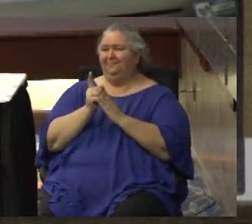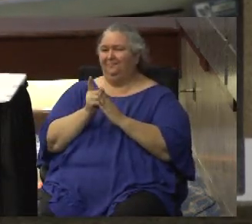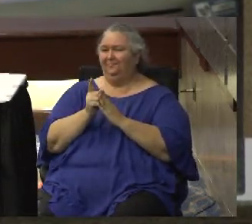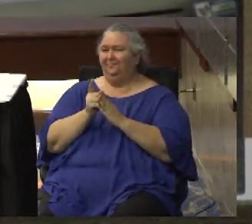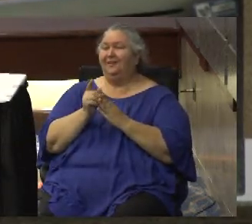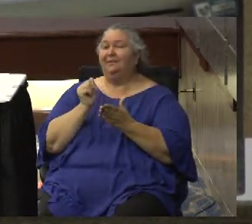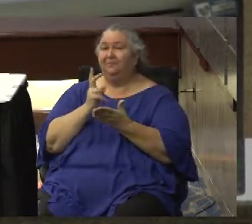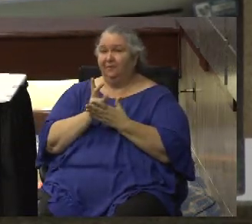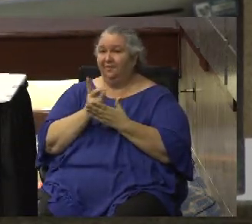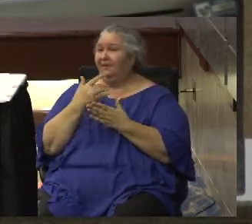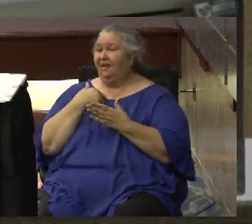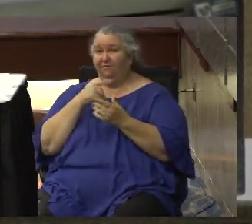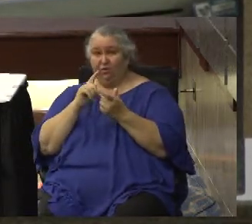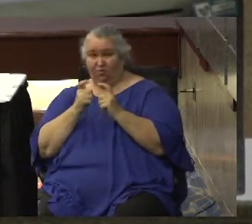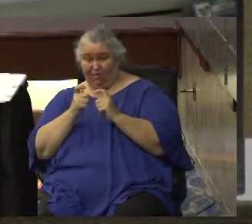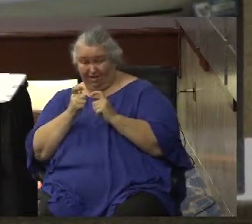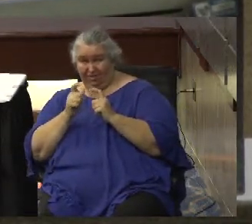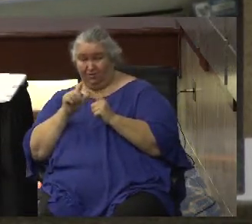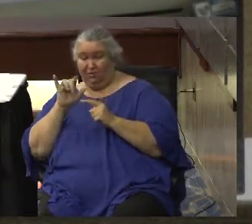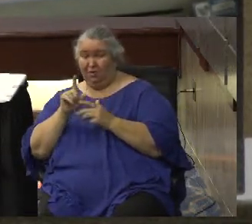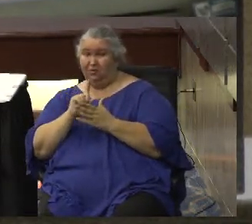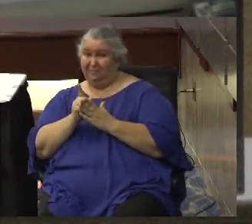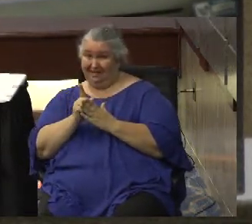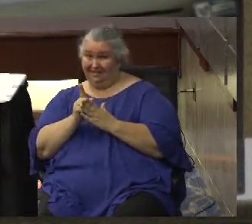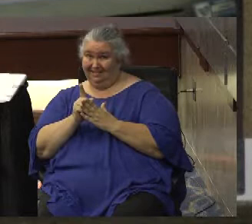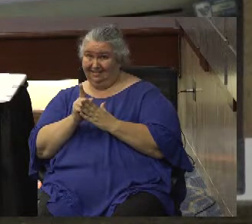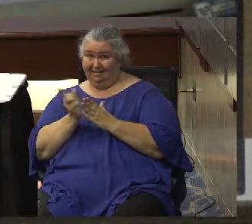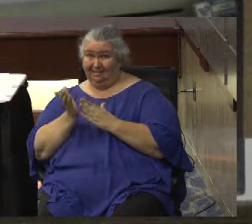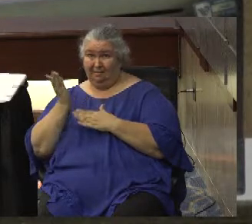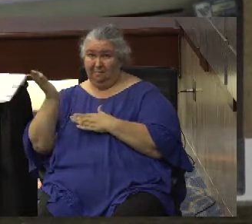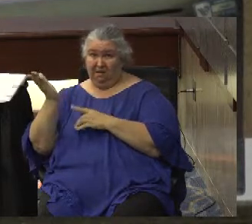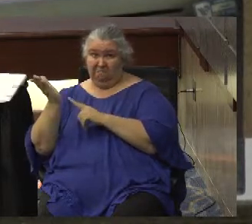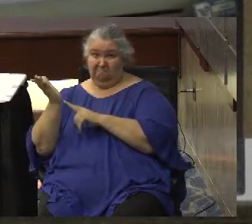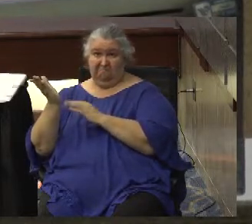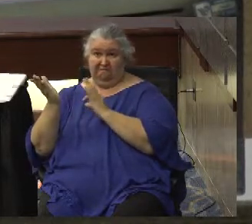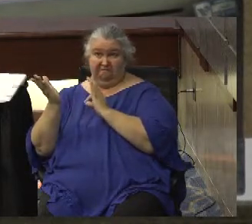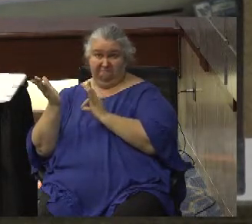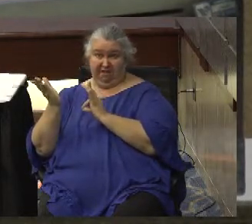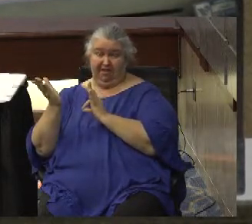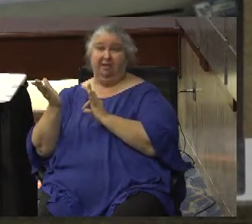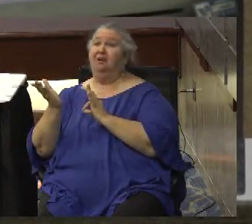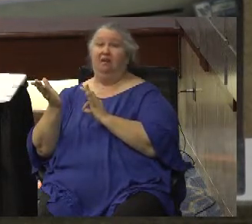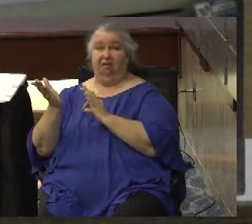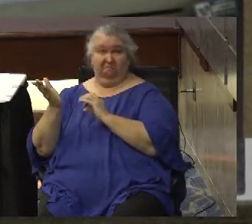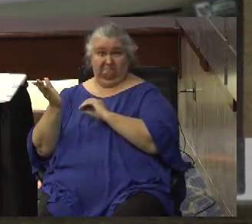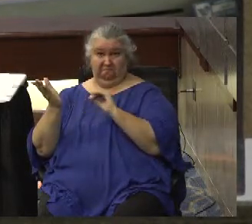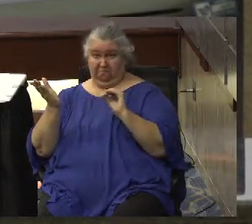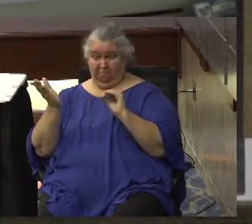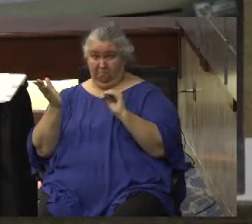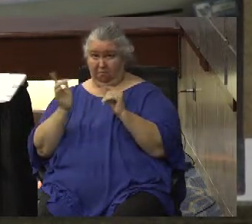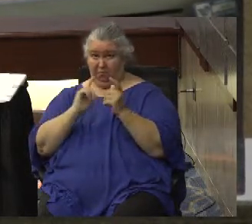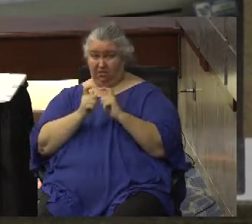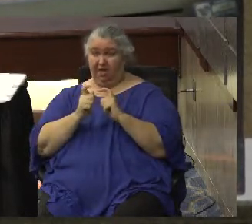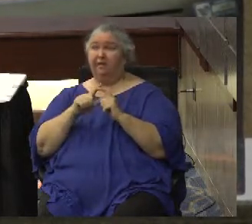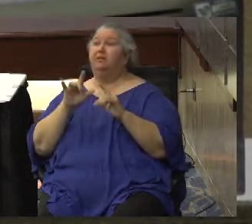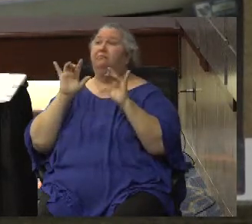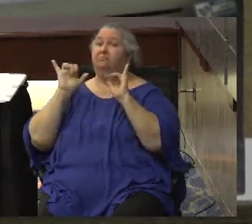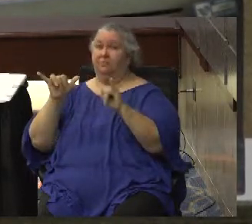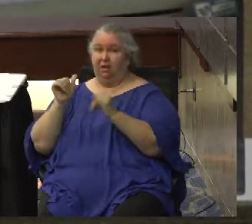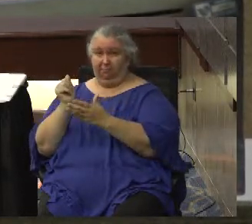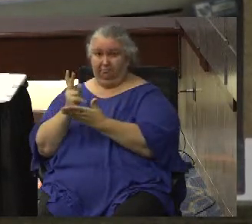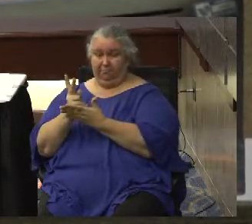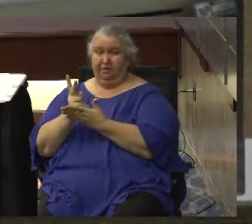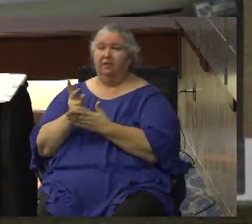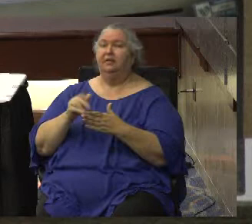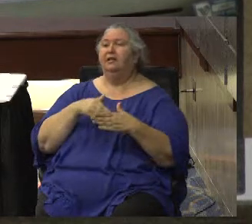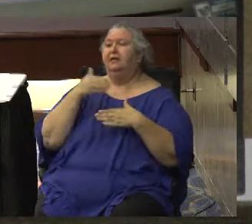Are there any corrections to the minutes as submitted? If no, they will stand as approved. And the next order of